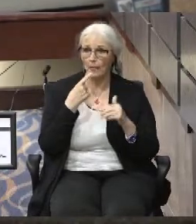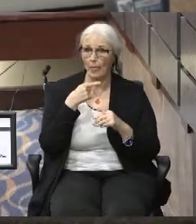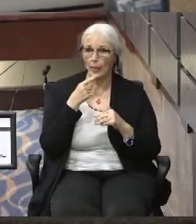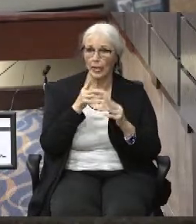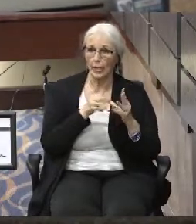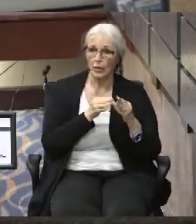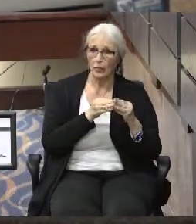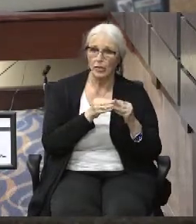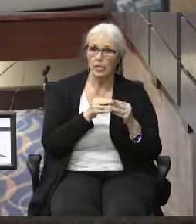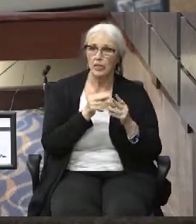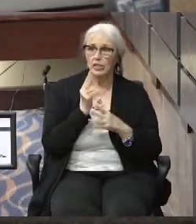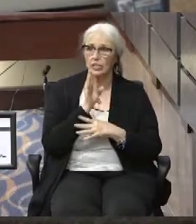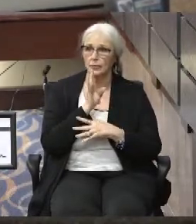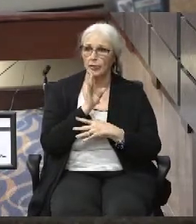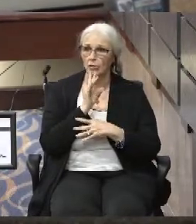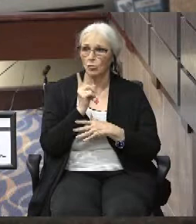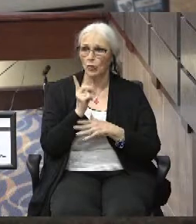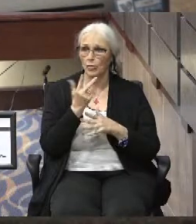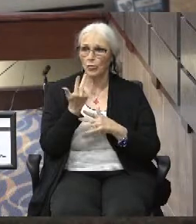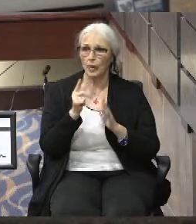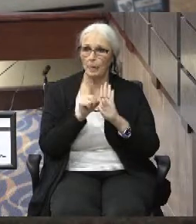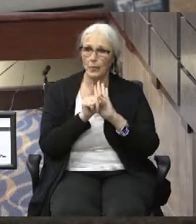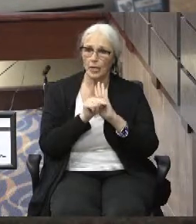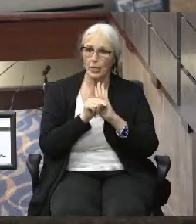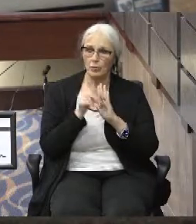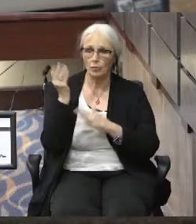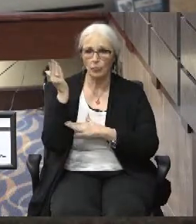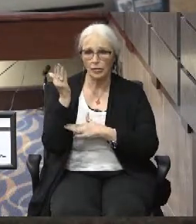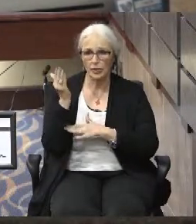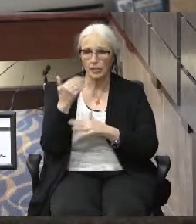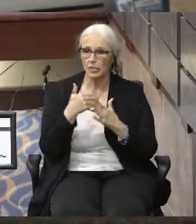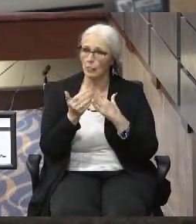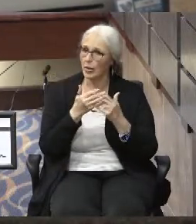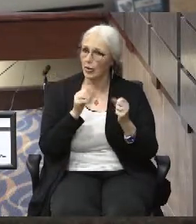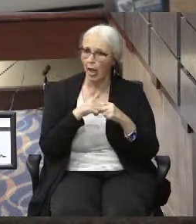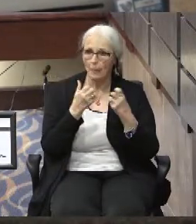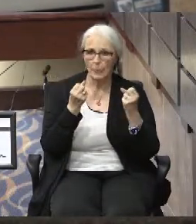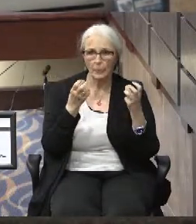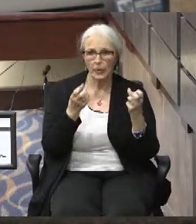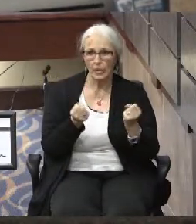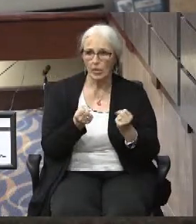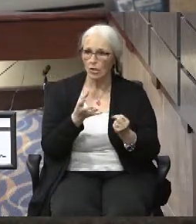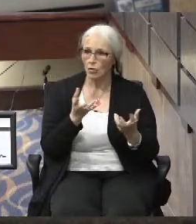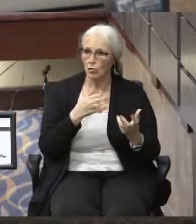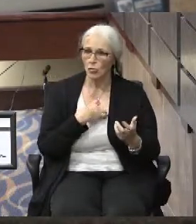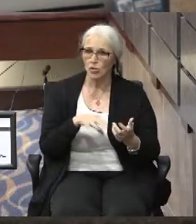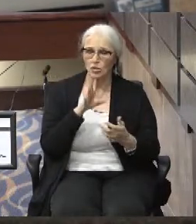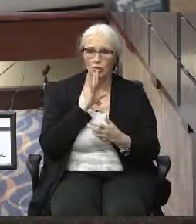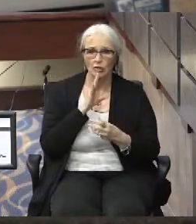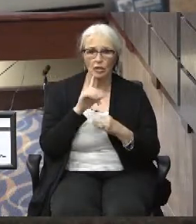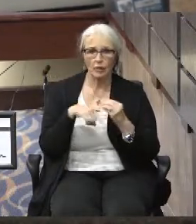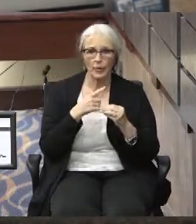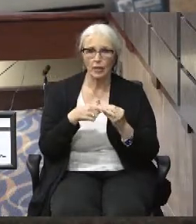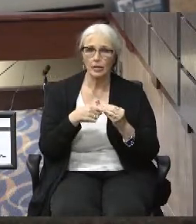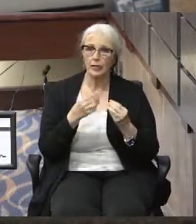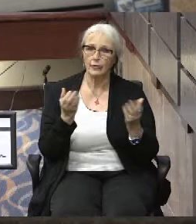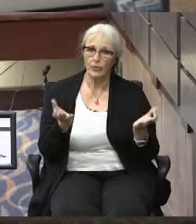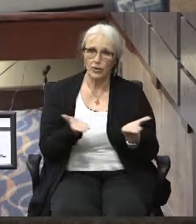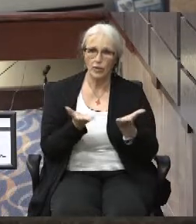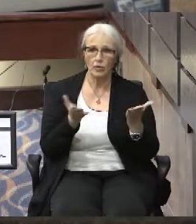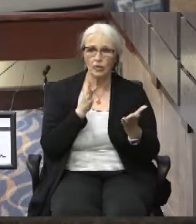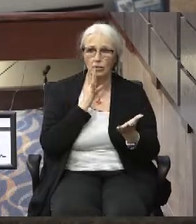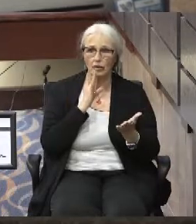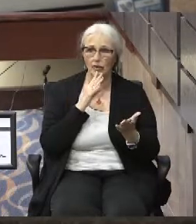will be allotted one 3-minute presentation, regardless of the number of agenda items the speaker wishes to address. If you're here to speak and have not filled